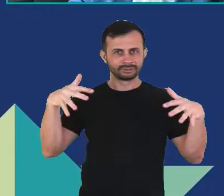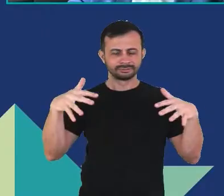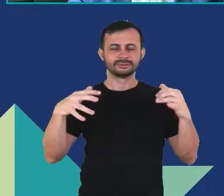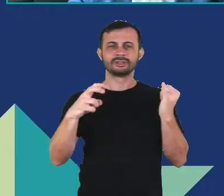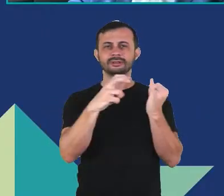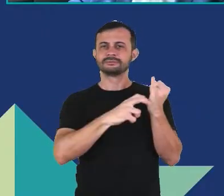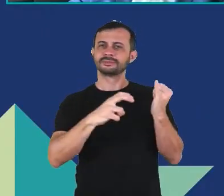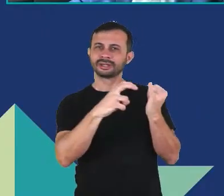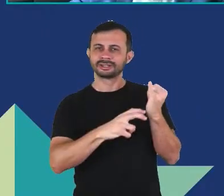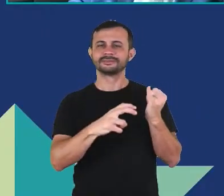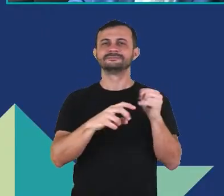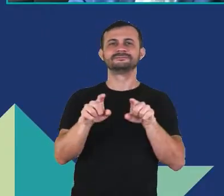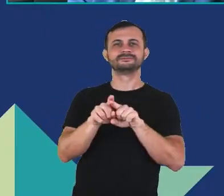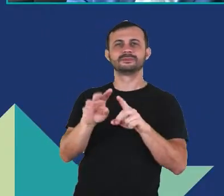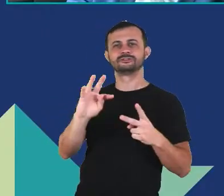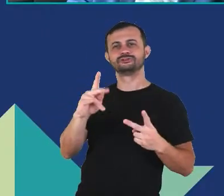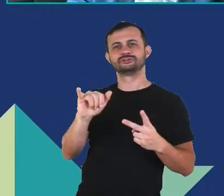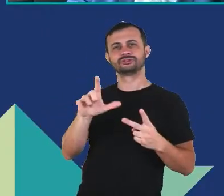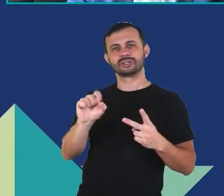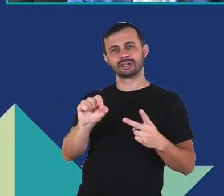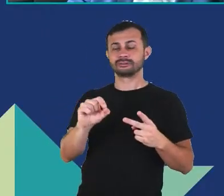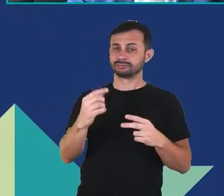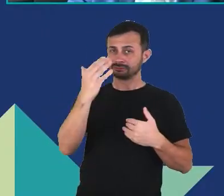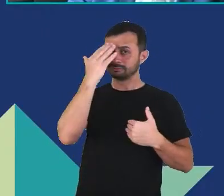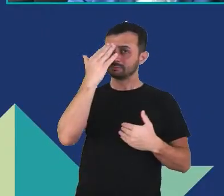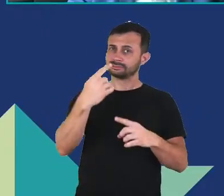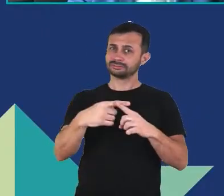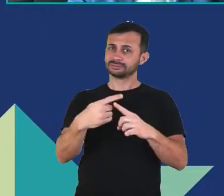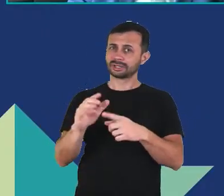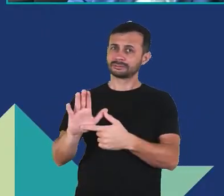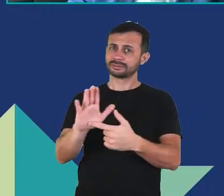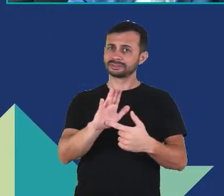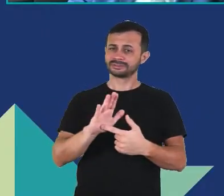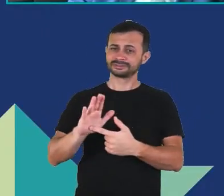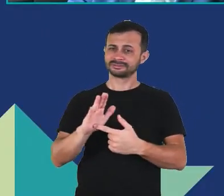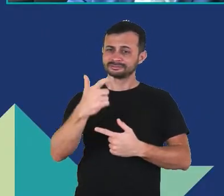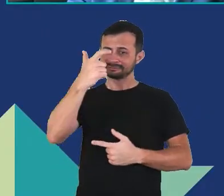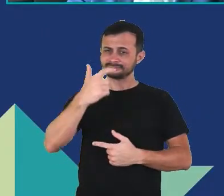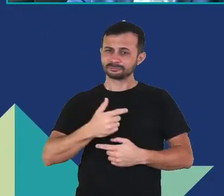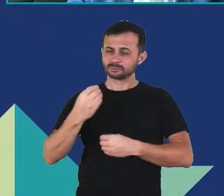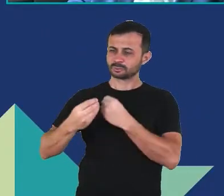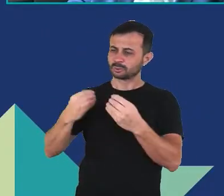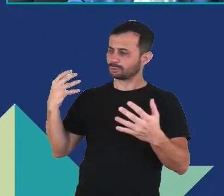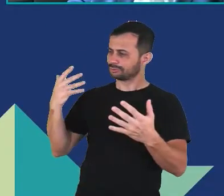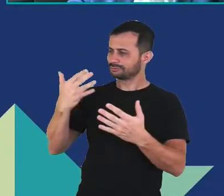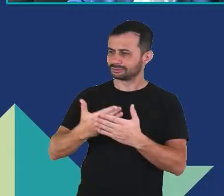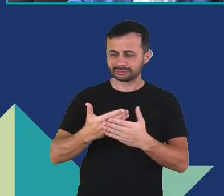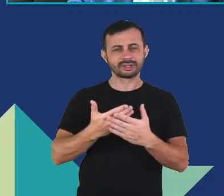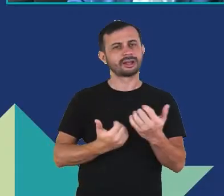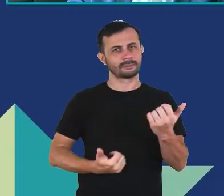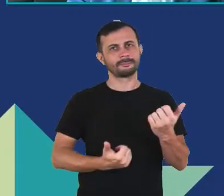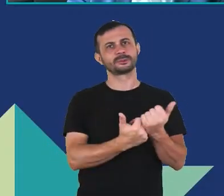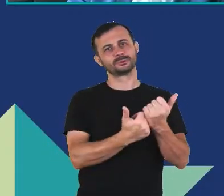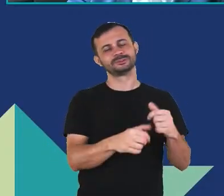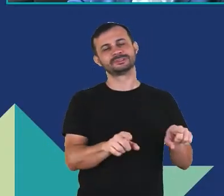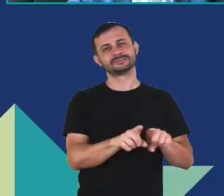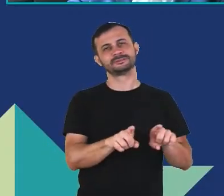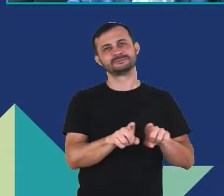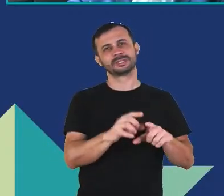nice introduction, and all the support staff in